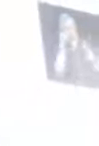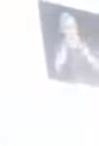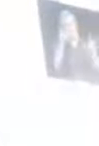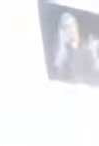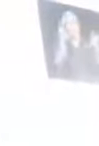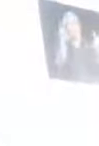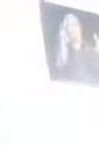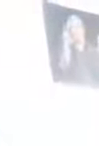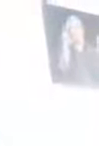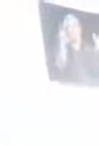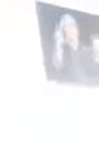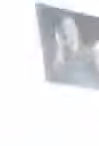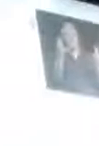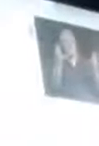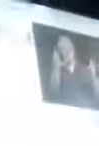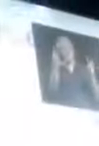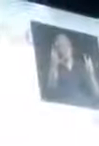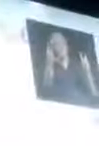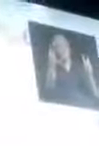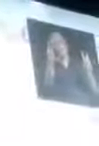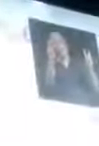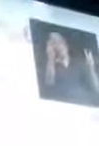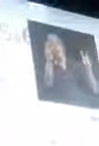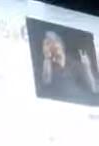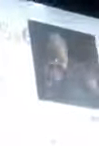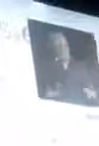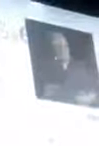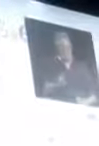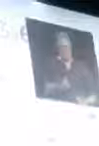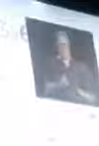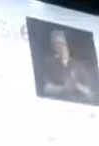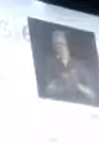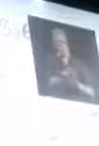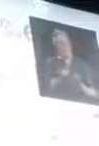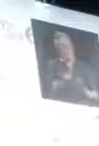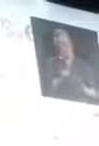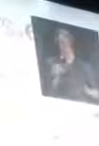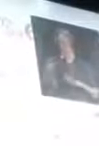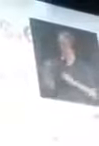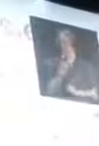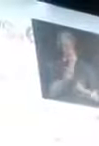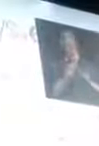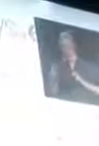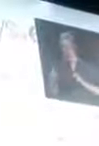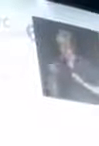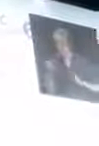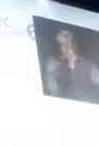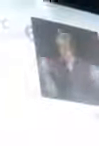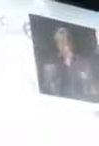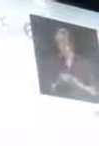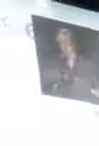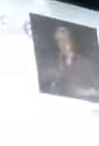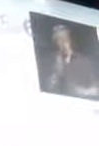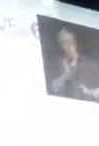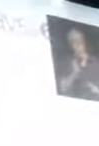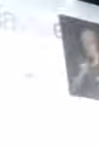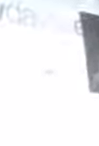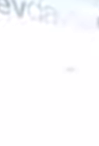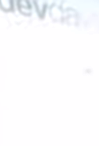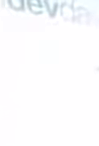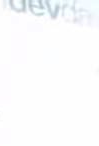about investing in all of us. As our new consensus underlines, it's about investing in